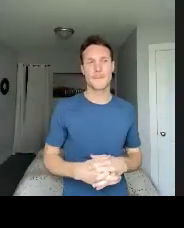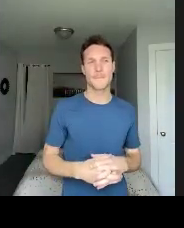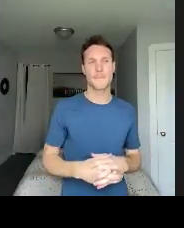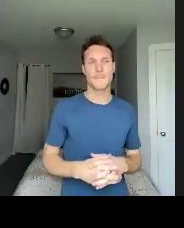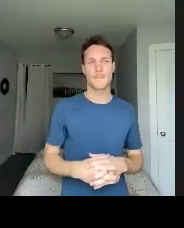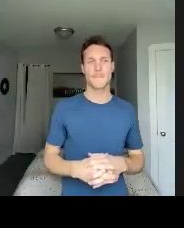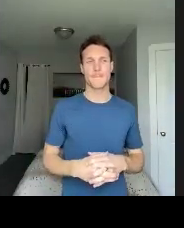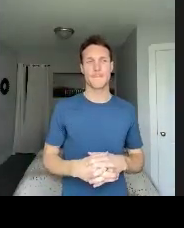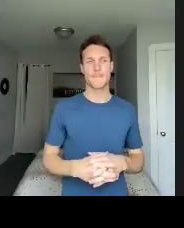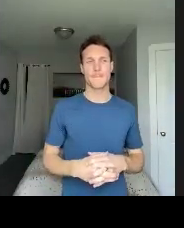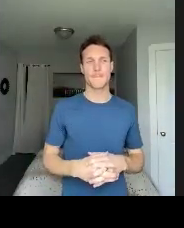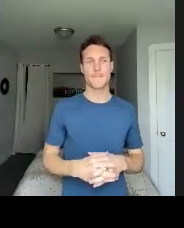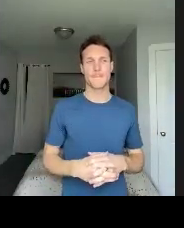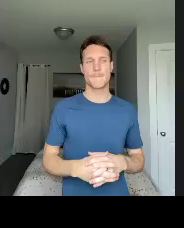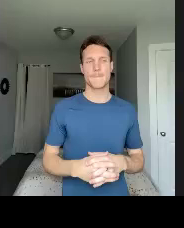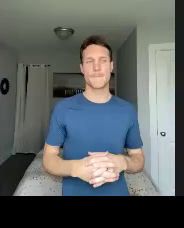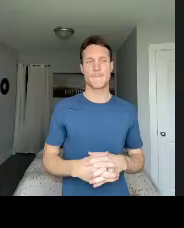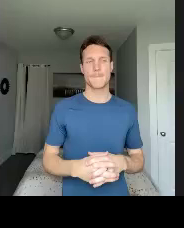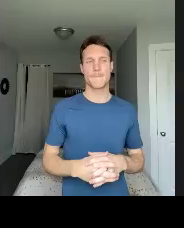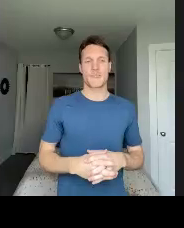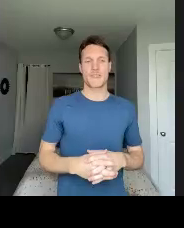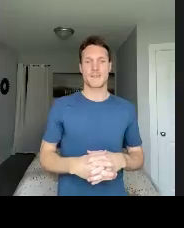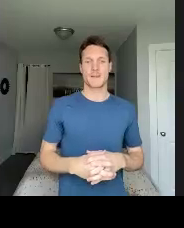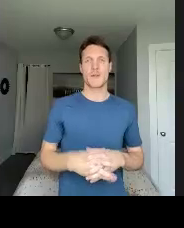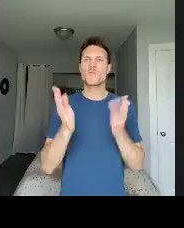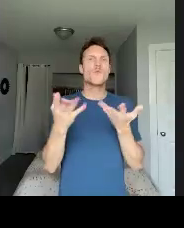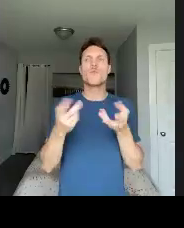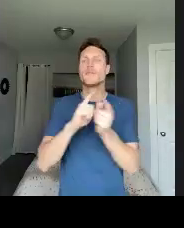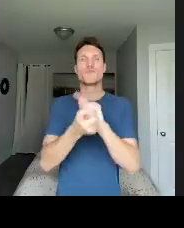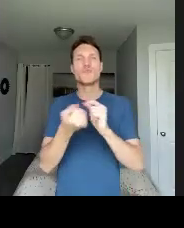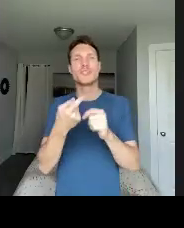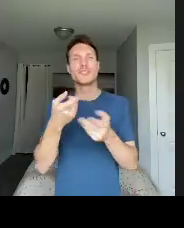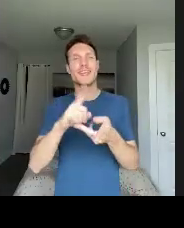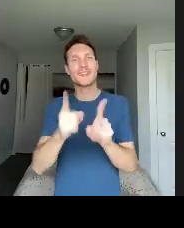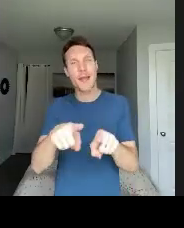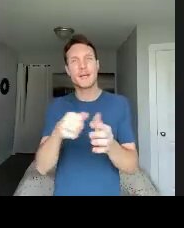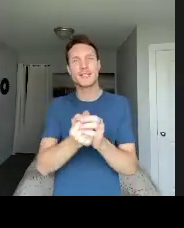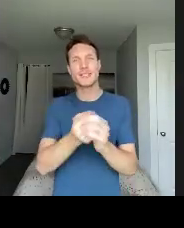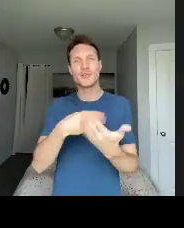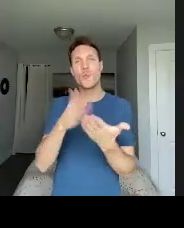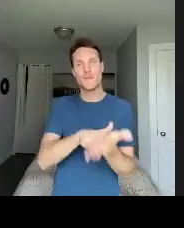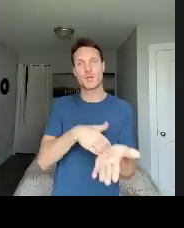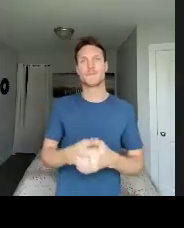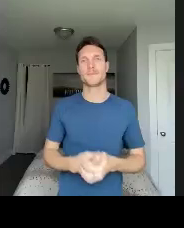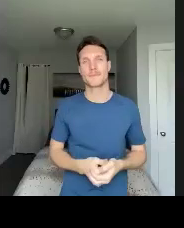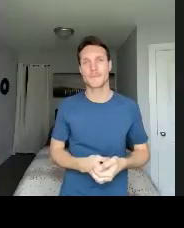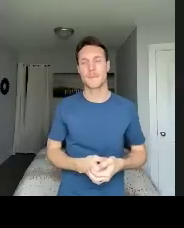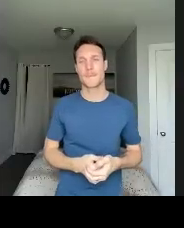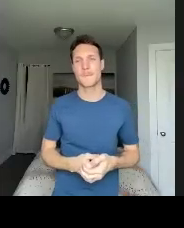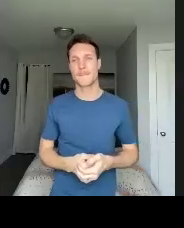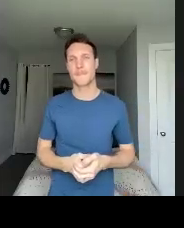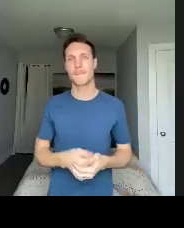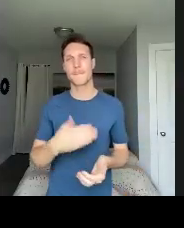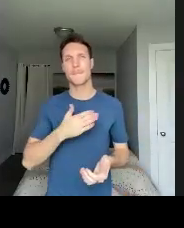waiver prior to us posting those for public comment. So more to come on that. Our BI and